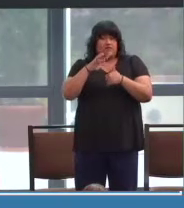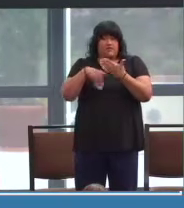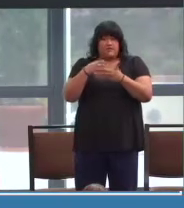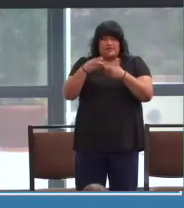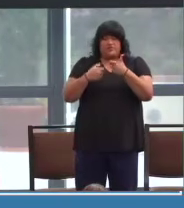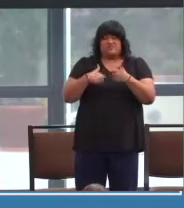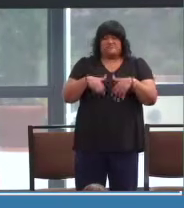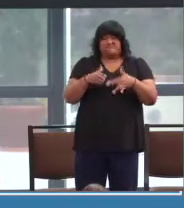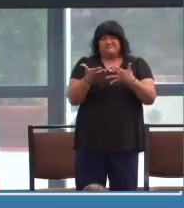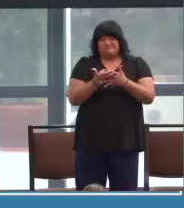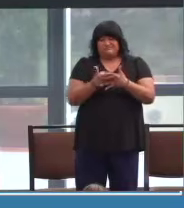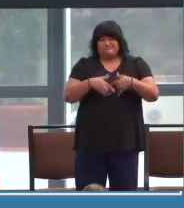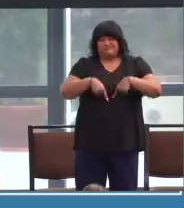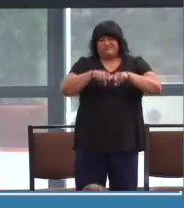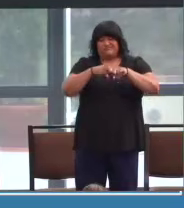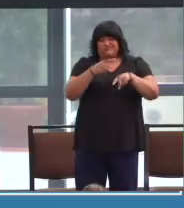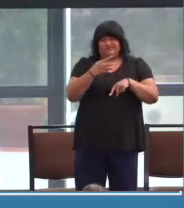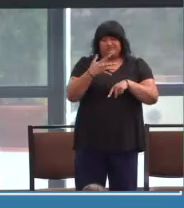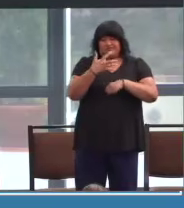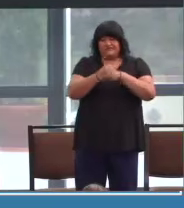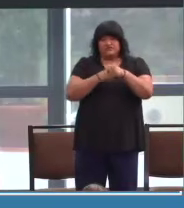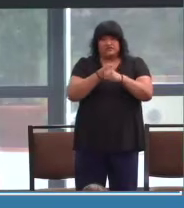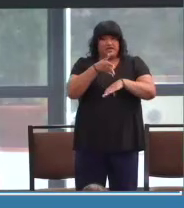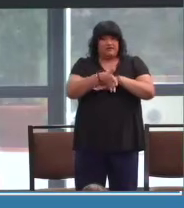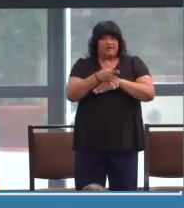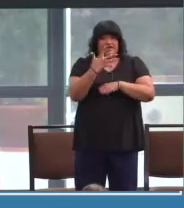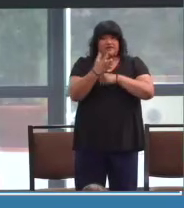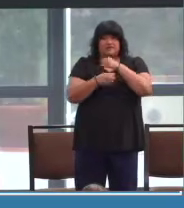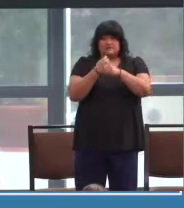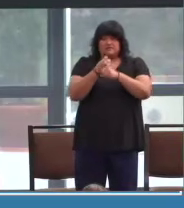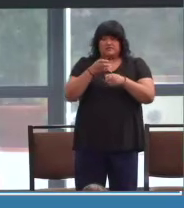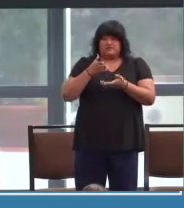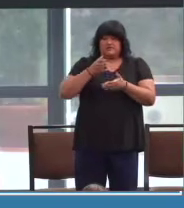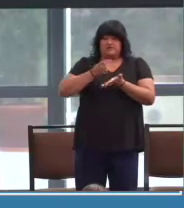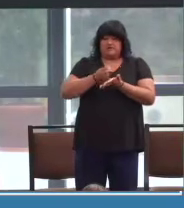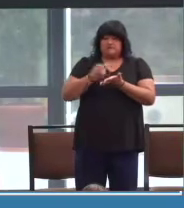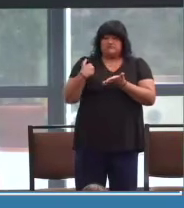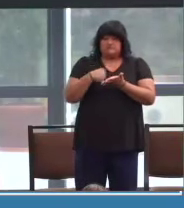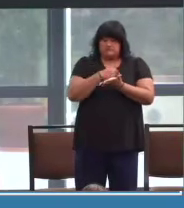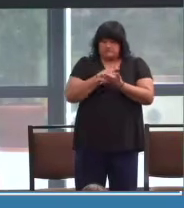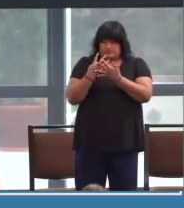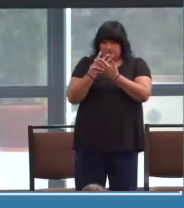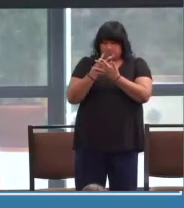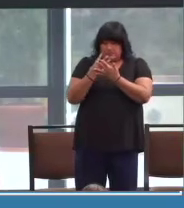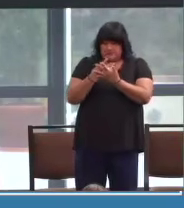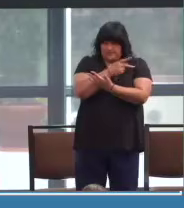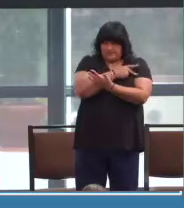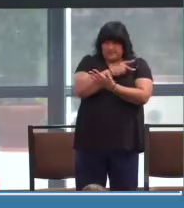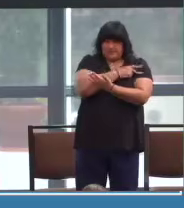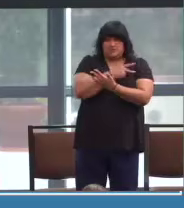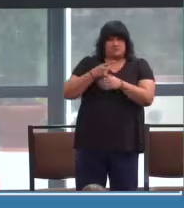a break for about 4 to 5 years. And then after 5 years of therapy, we screen patients annually, once a